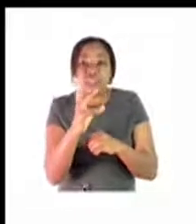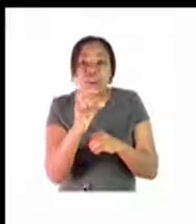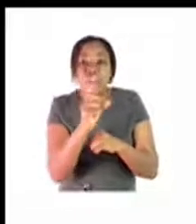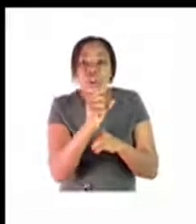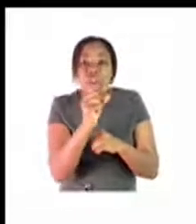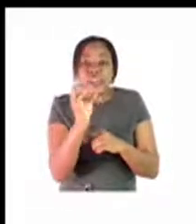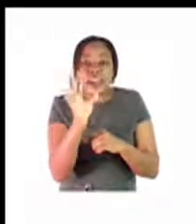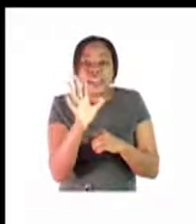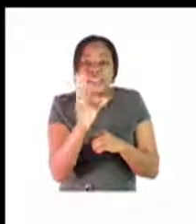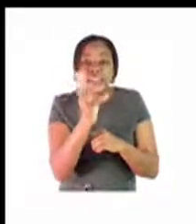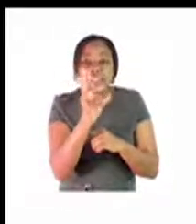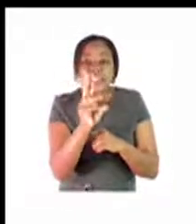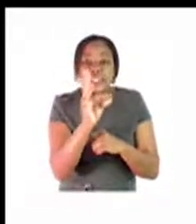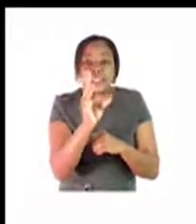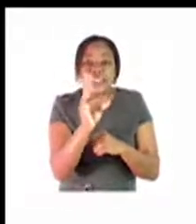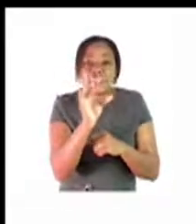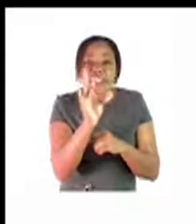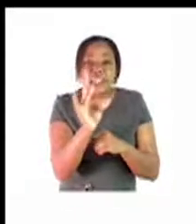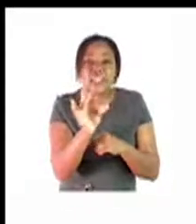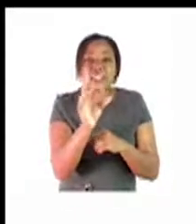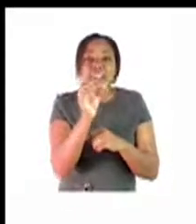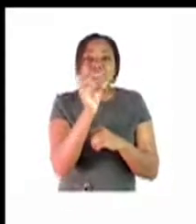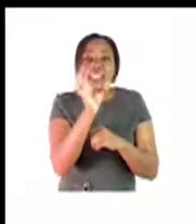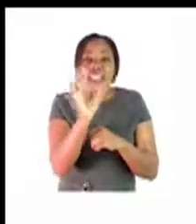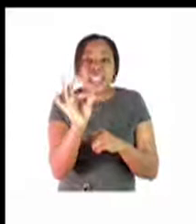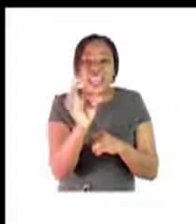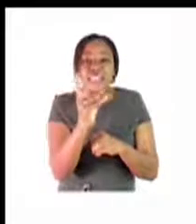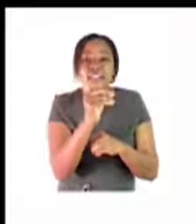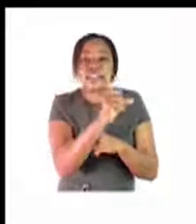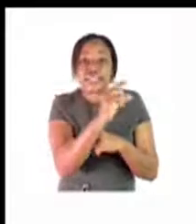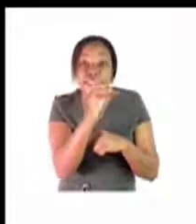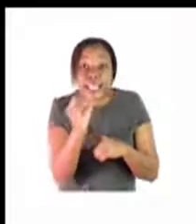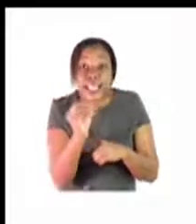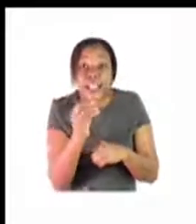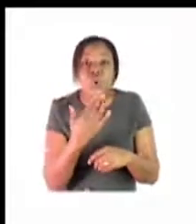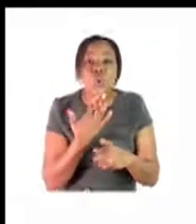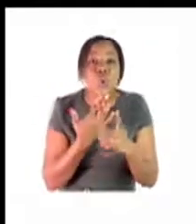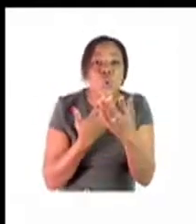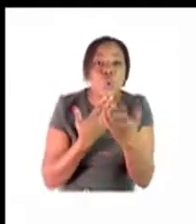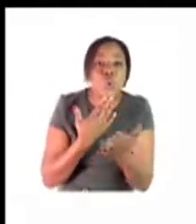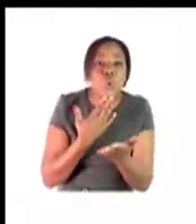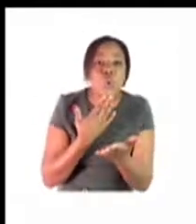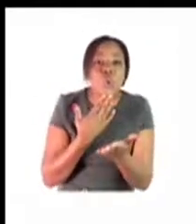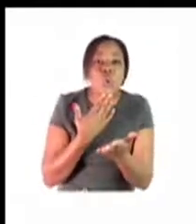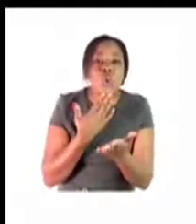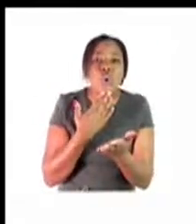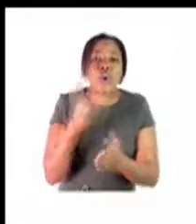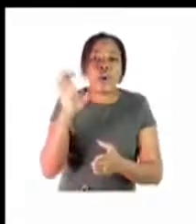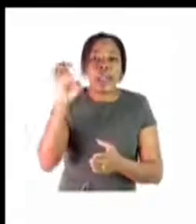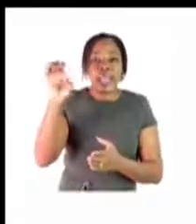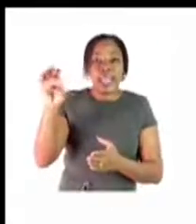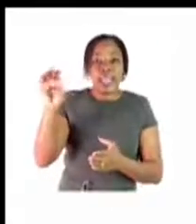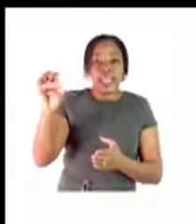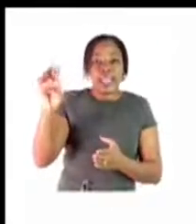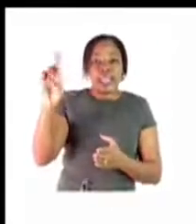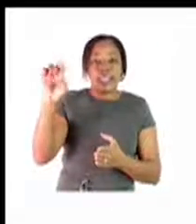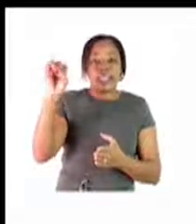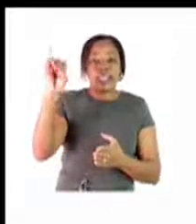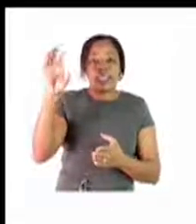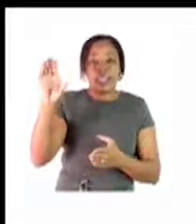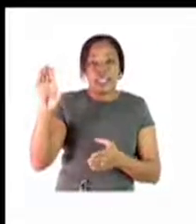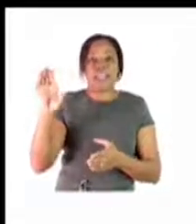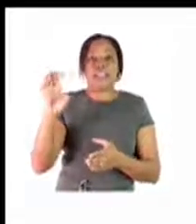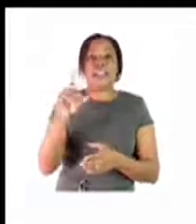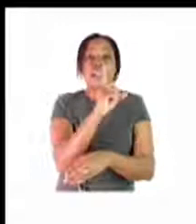4, 5, 6, 7, 8, 9, and 10. Eric is number 10.